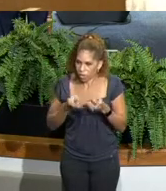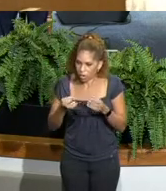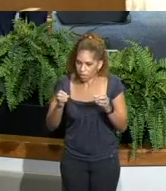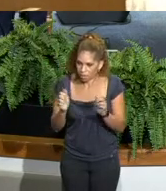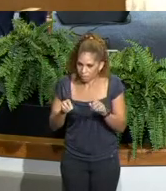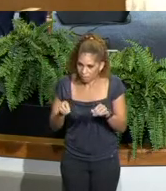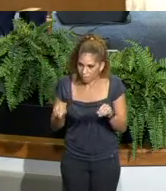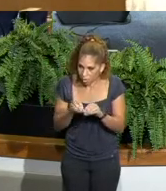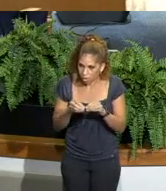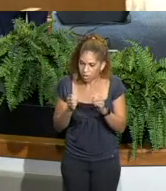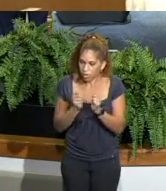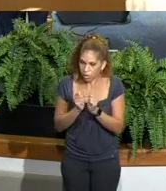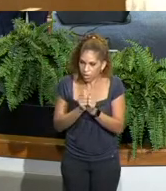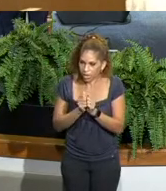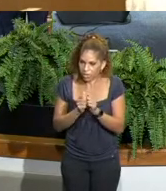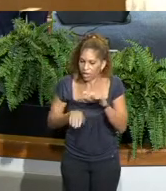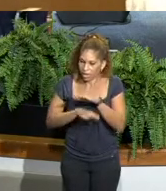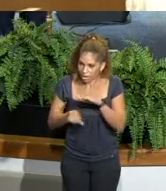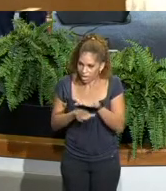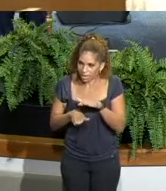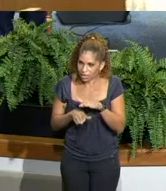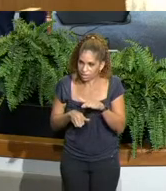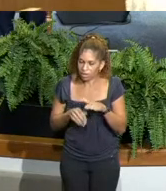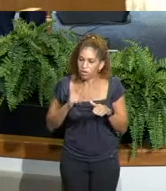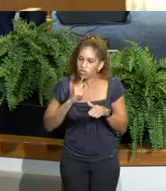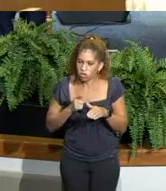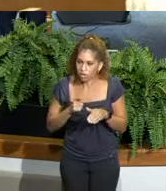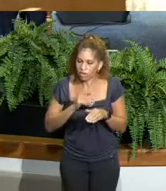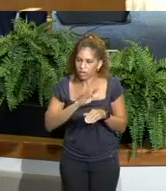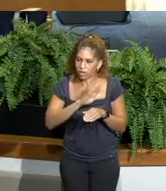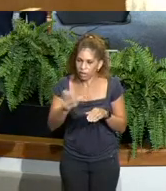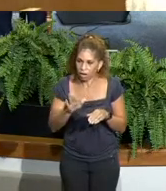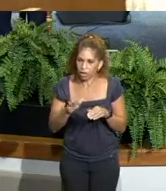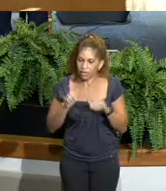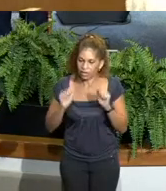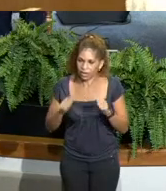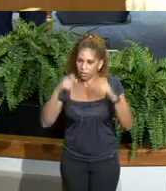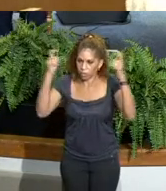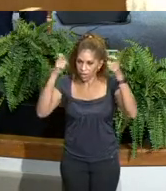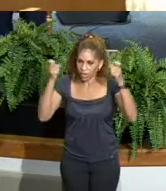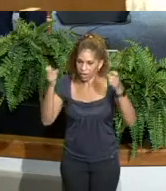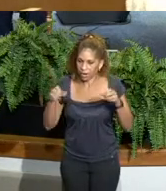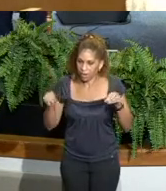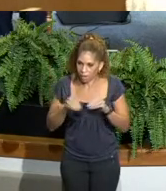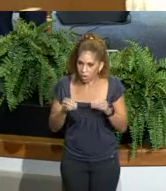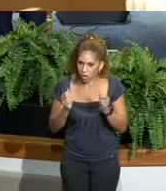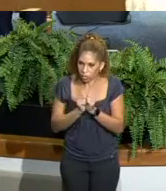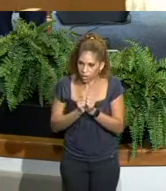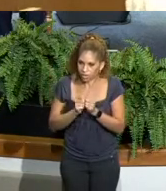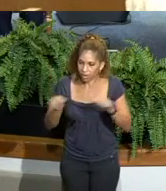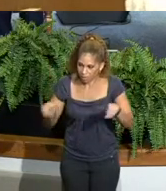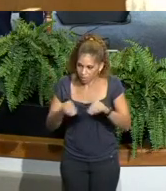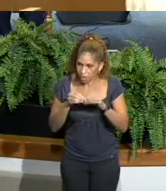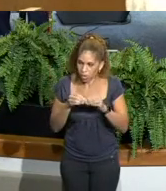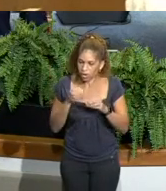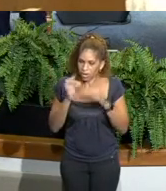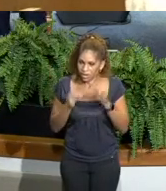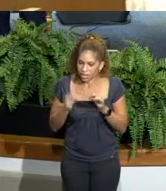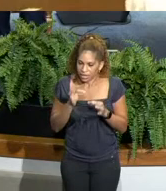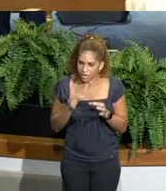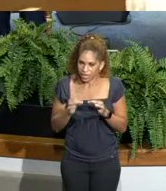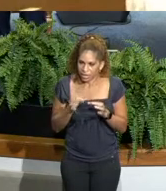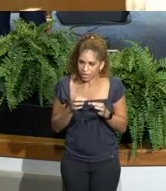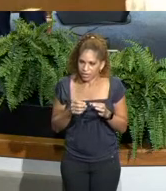less, surely you all can win more with more. If Harriet Tubman didn't have